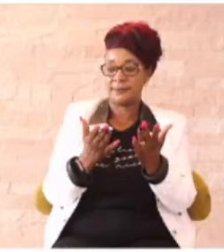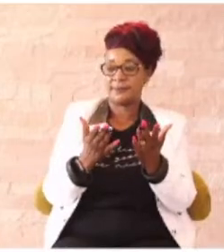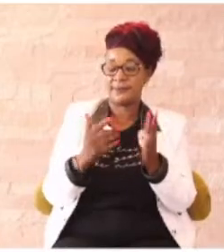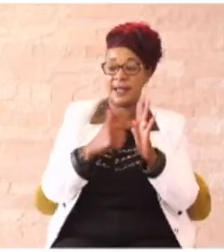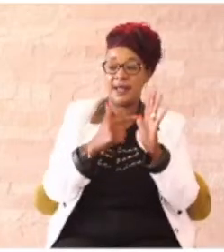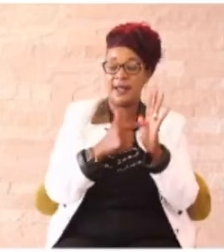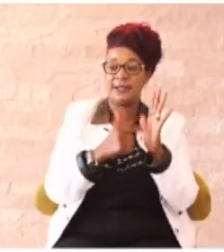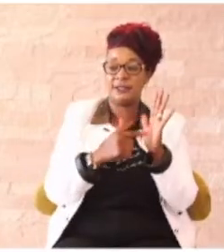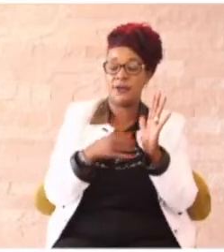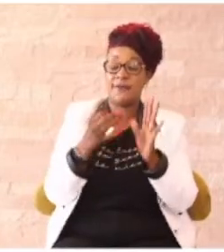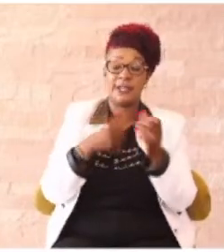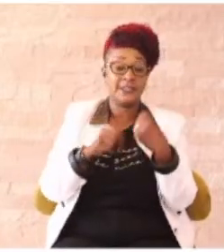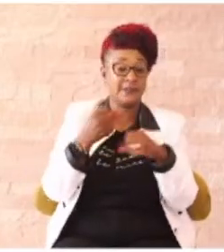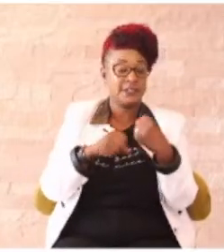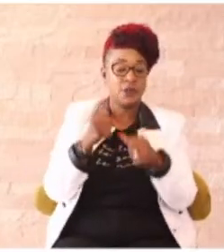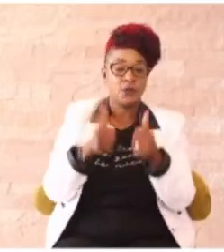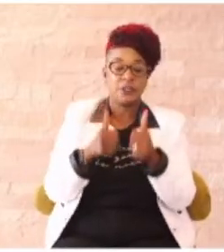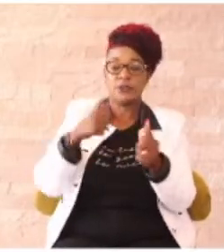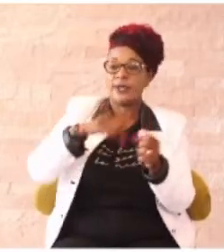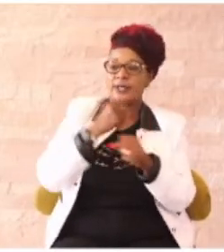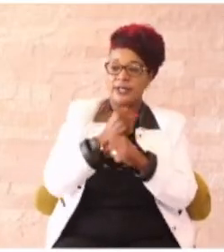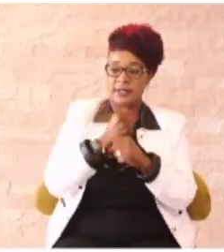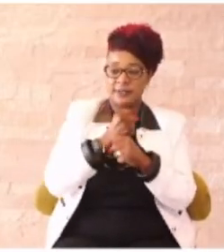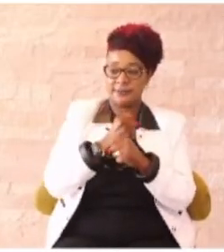highlight of the activities that we did